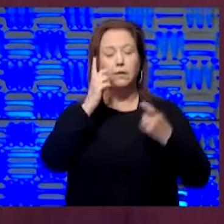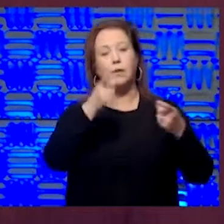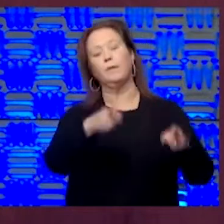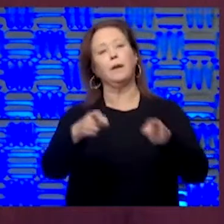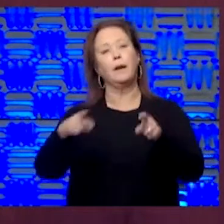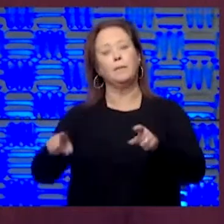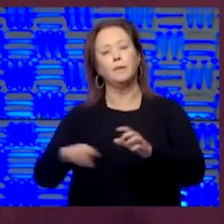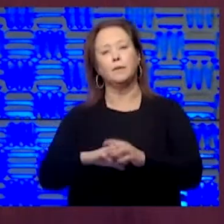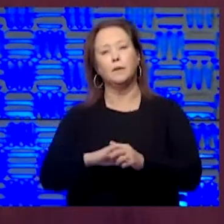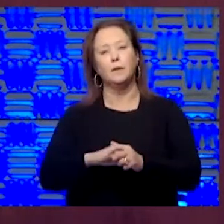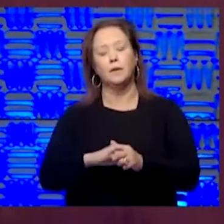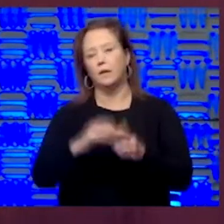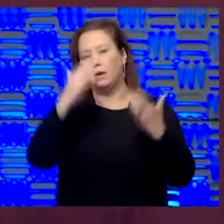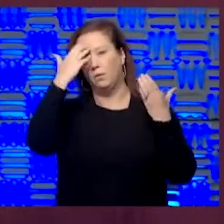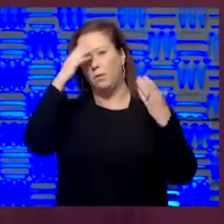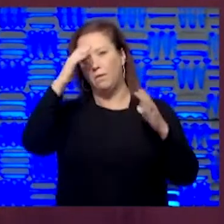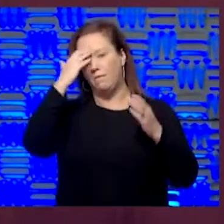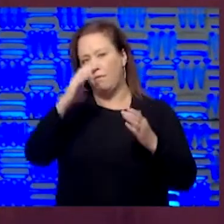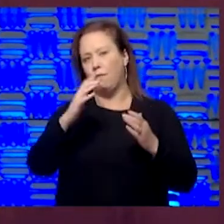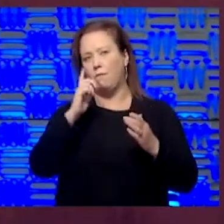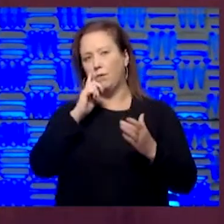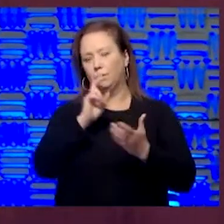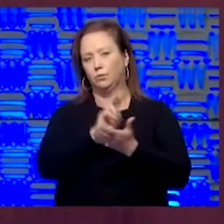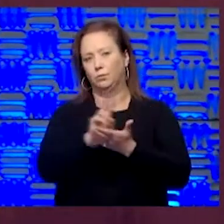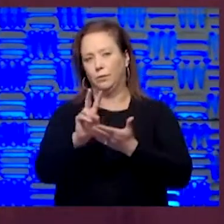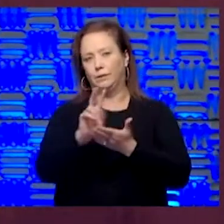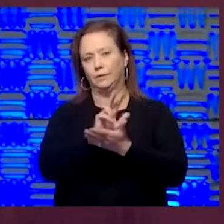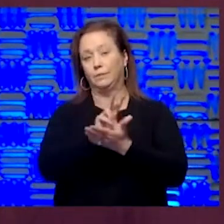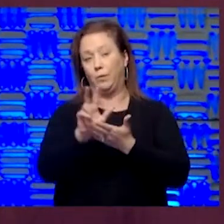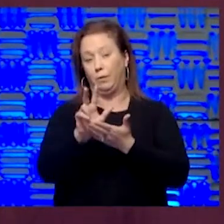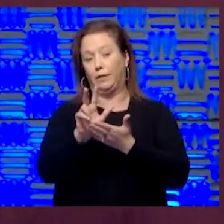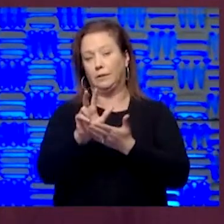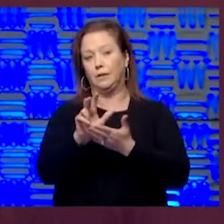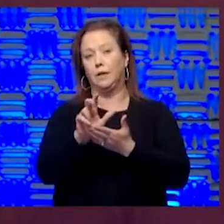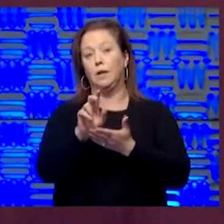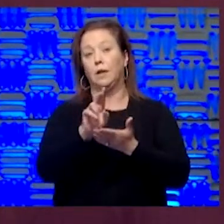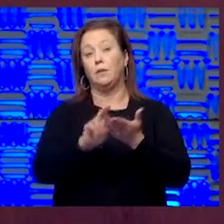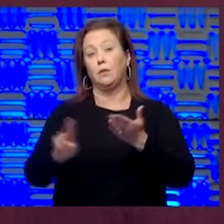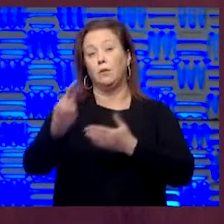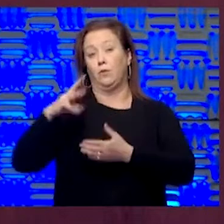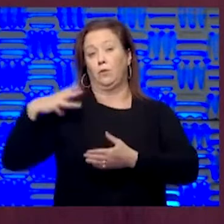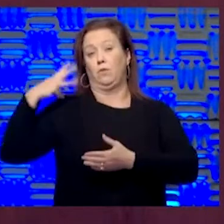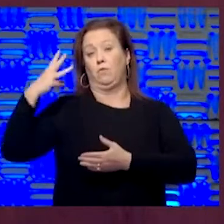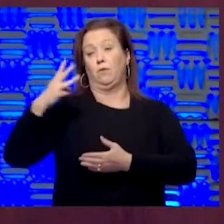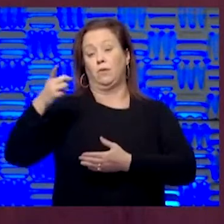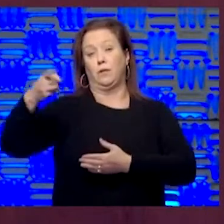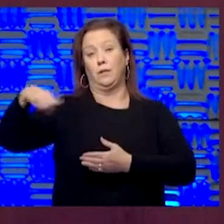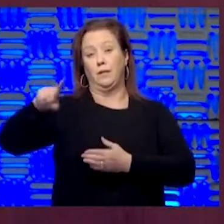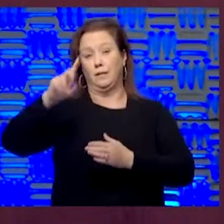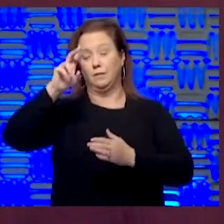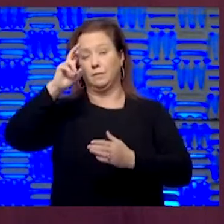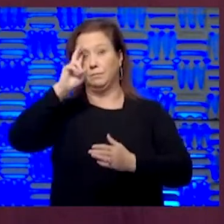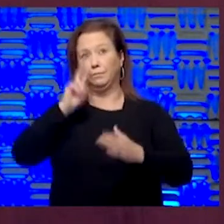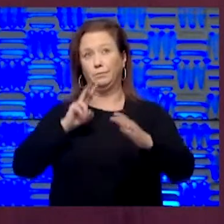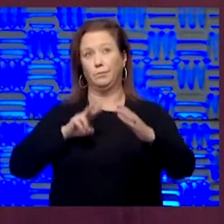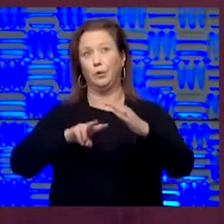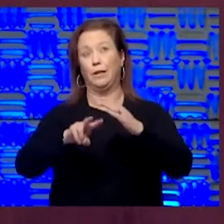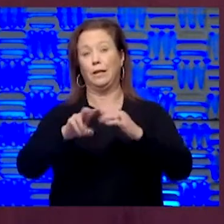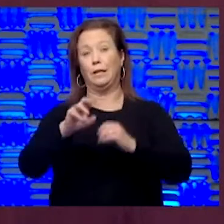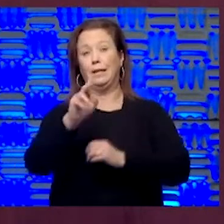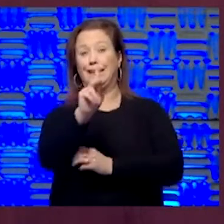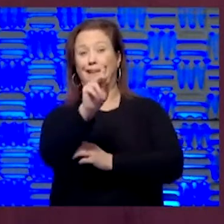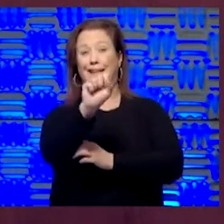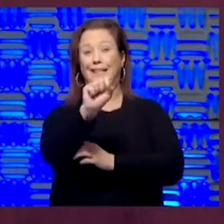don't know, and we won't know for another few weeks where we are on that curve. The University of Washington is predicting in Kansas and